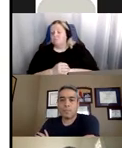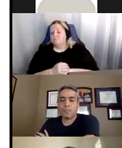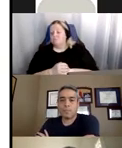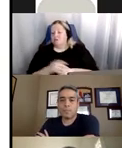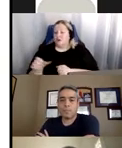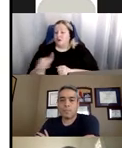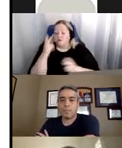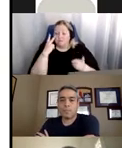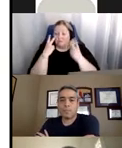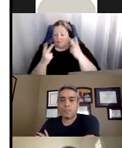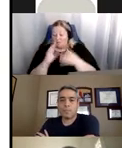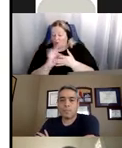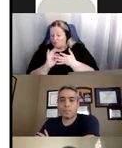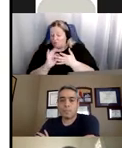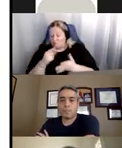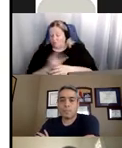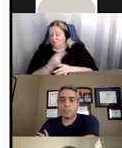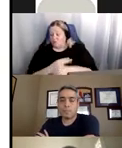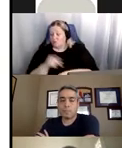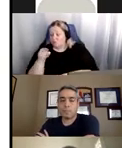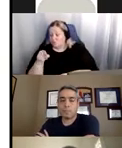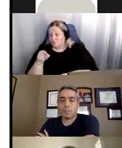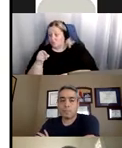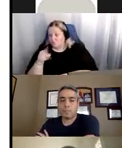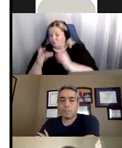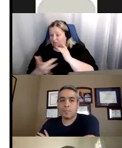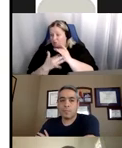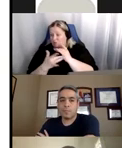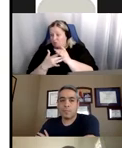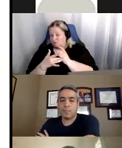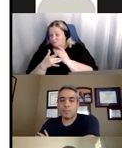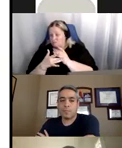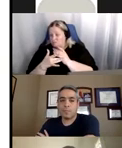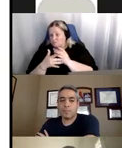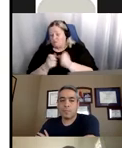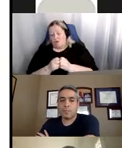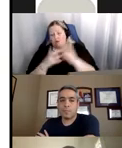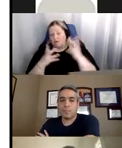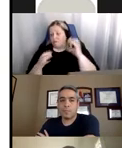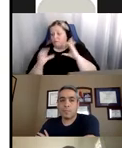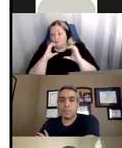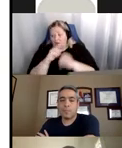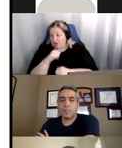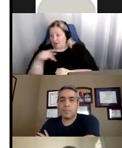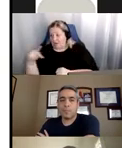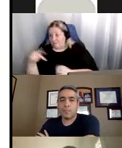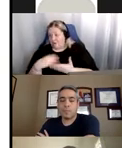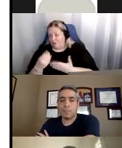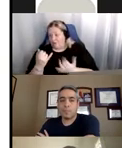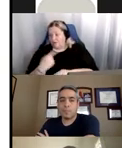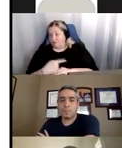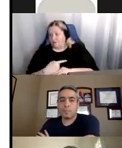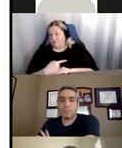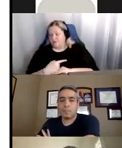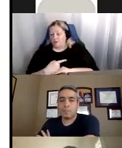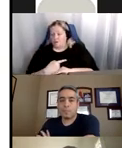another visual option is to use a form of technology. There are lots of communication apps out there these days to go on